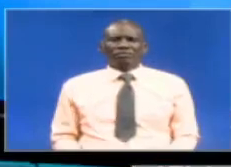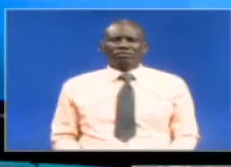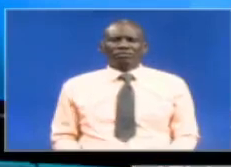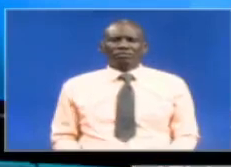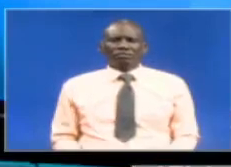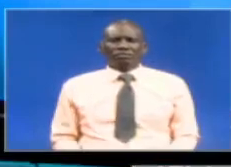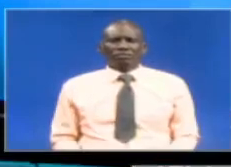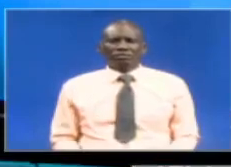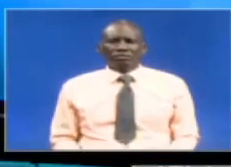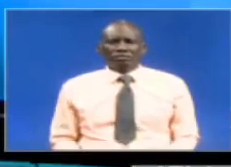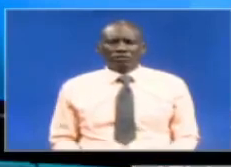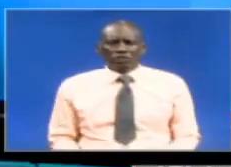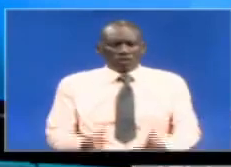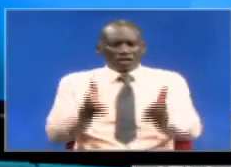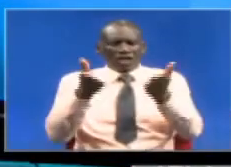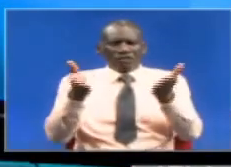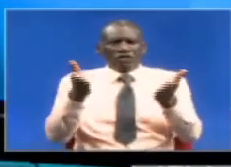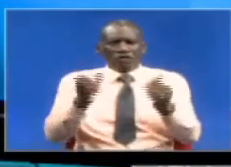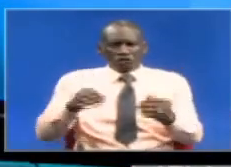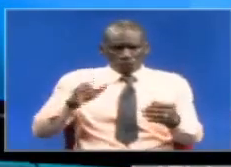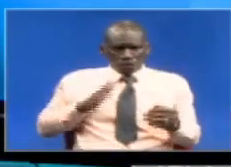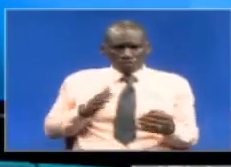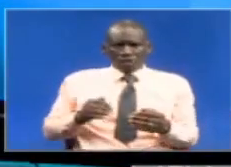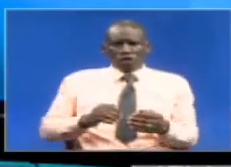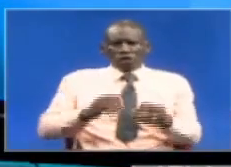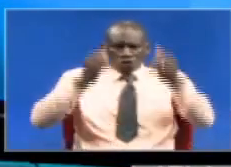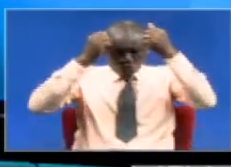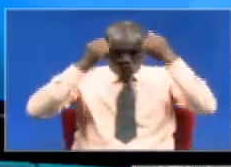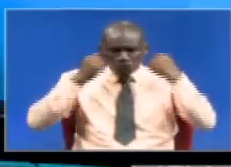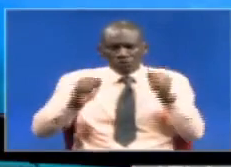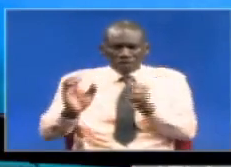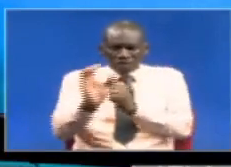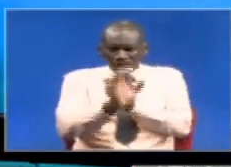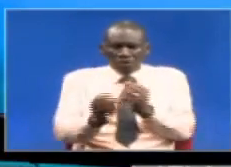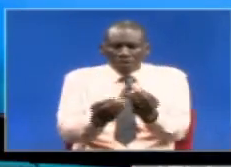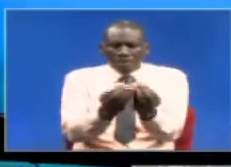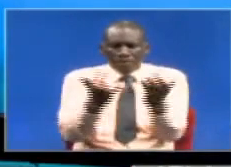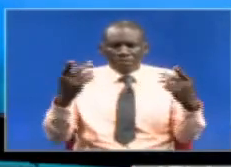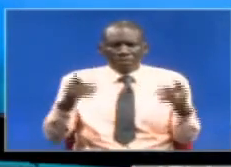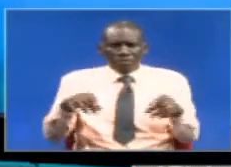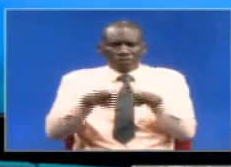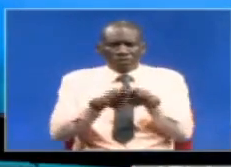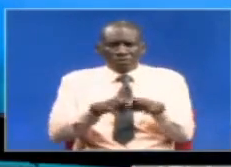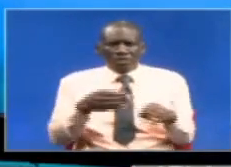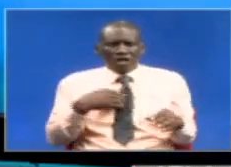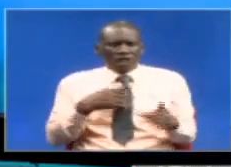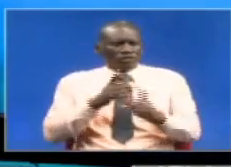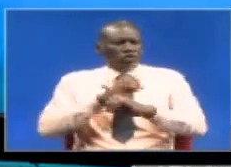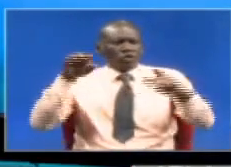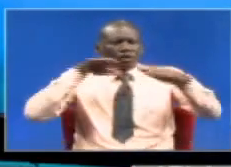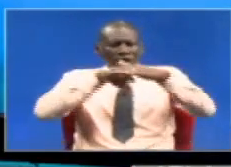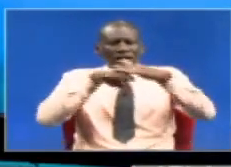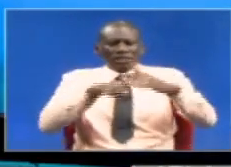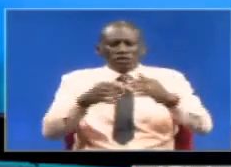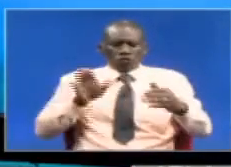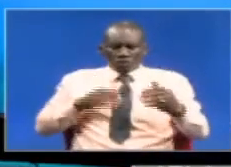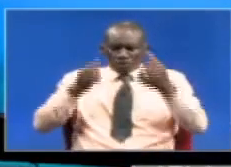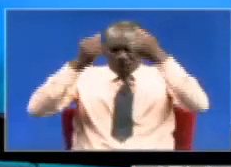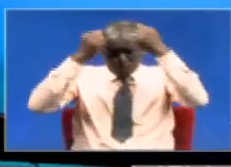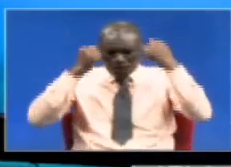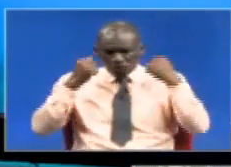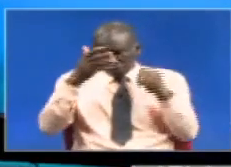Despite the availability of female condoms in the country, many people still have limited access to them due to their